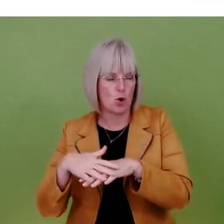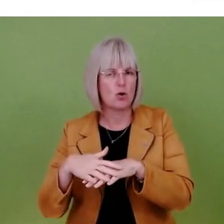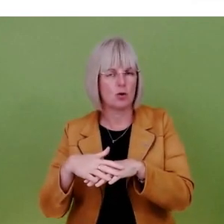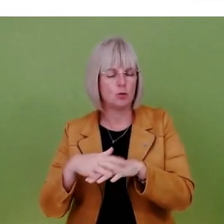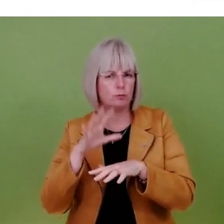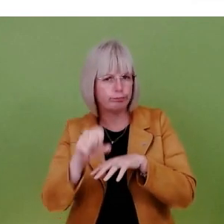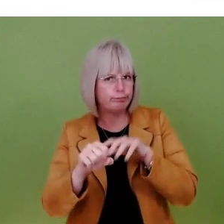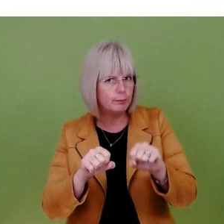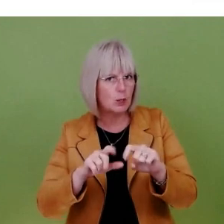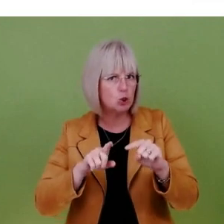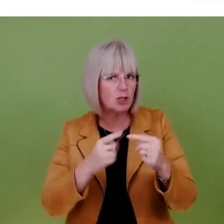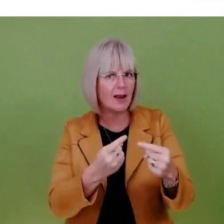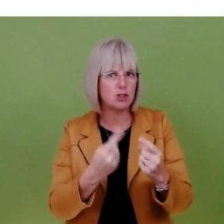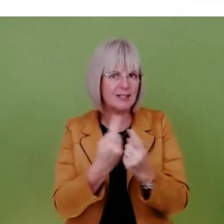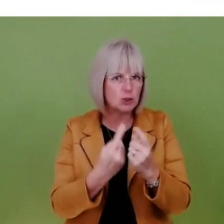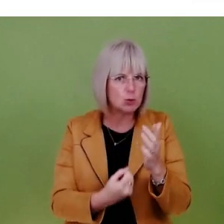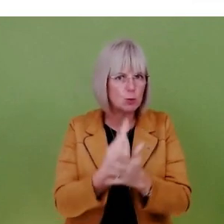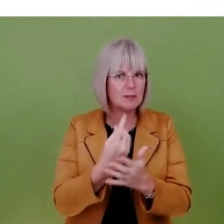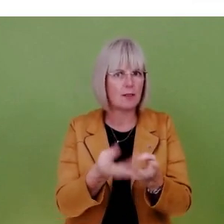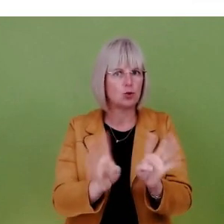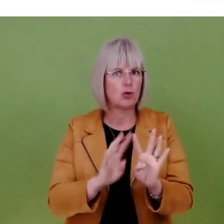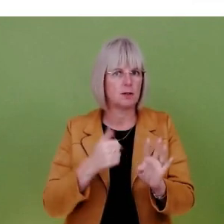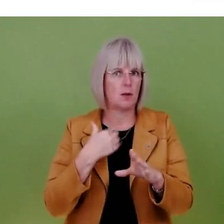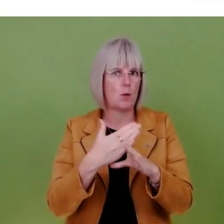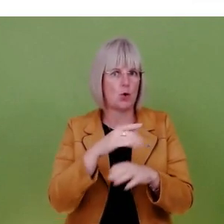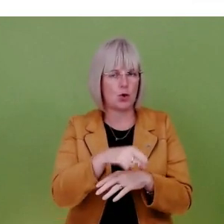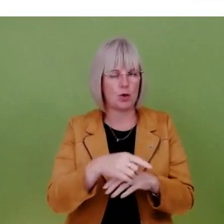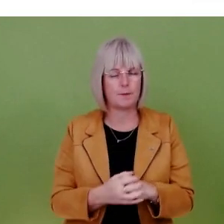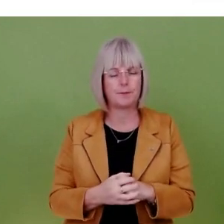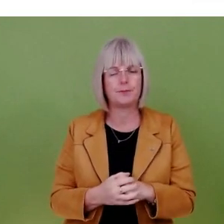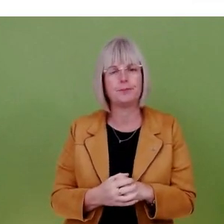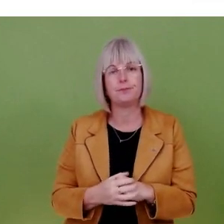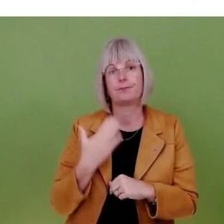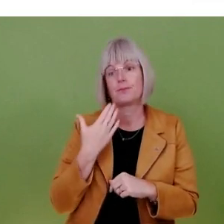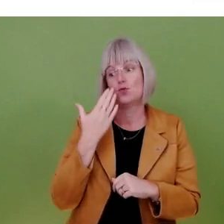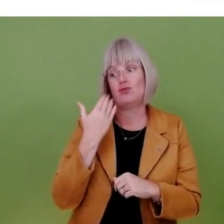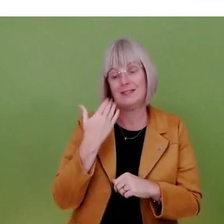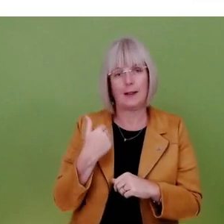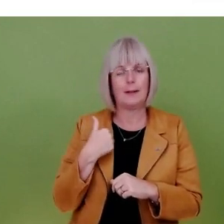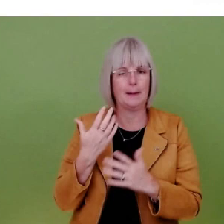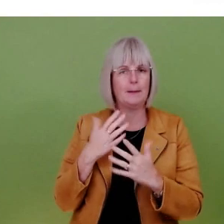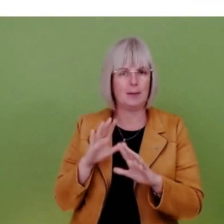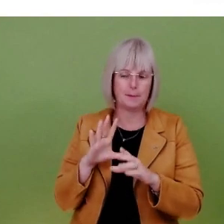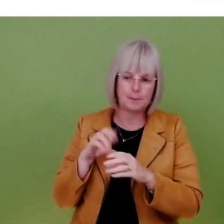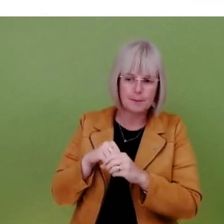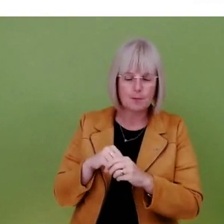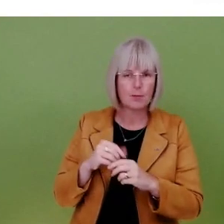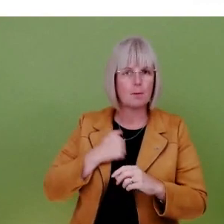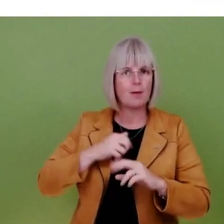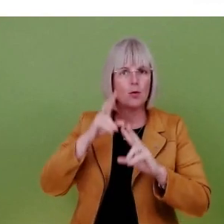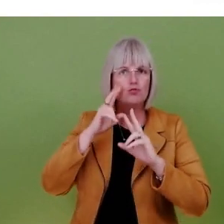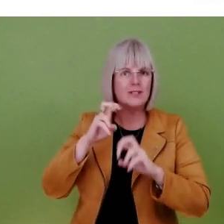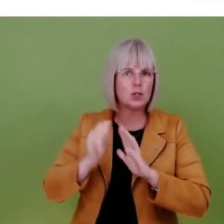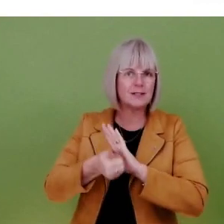within. I've recently been involved with using my research skills to analyse a patient survey. So